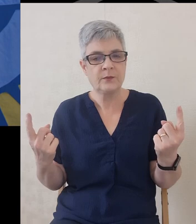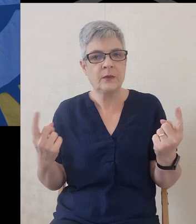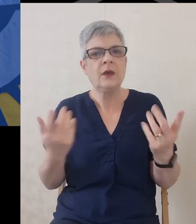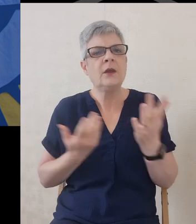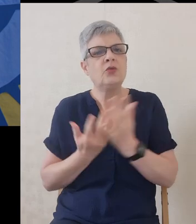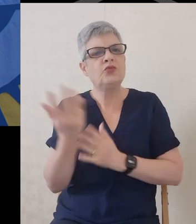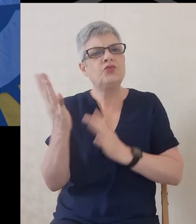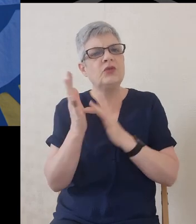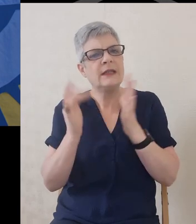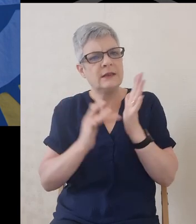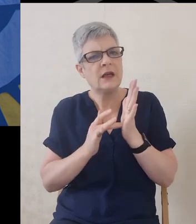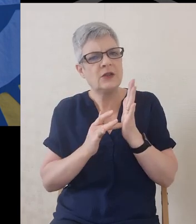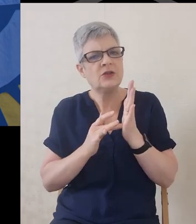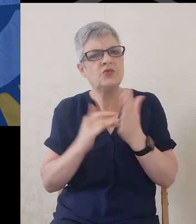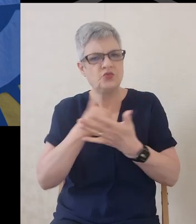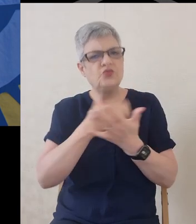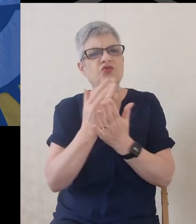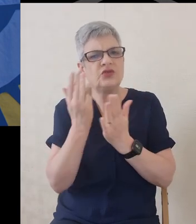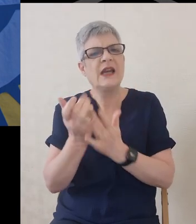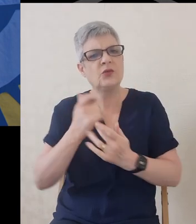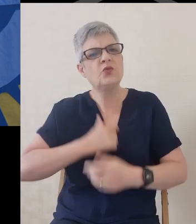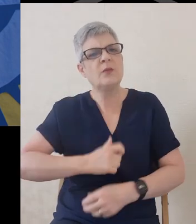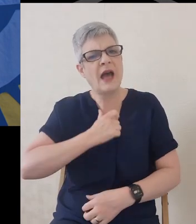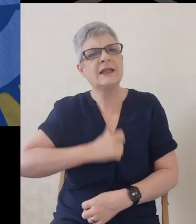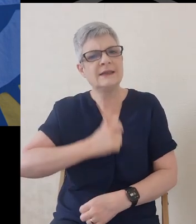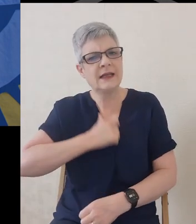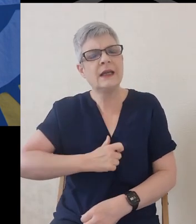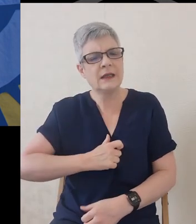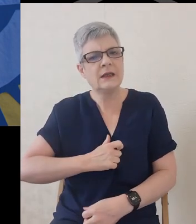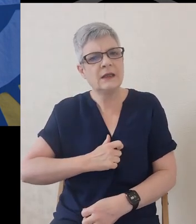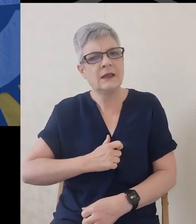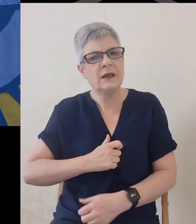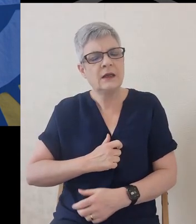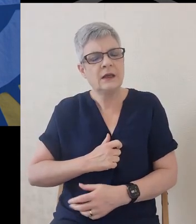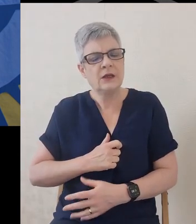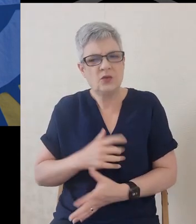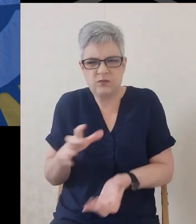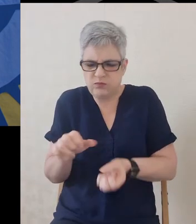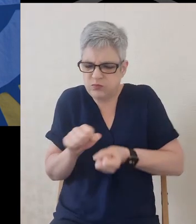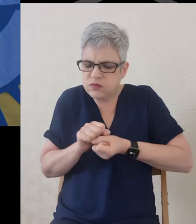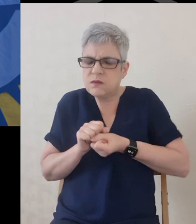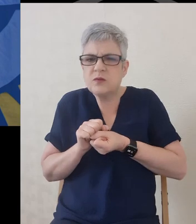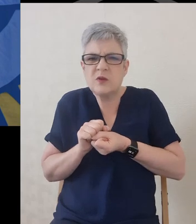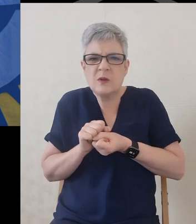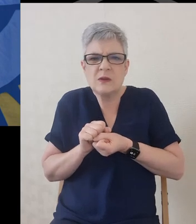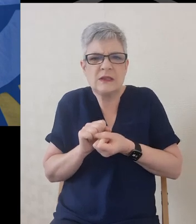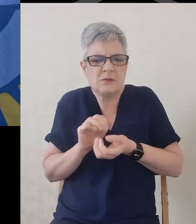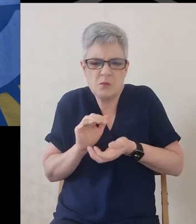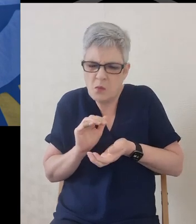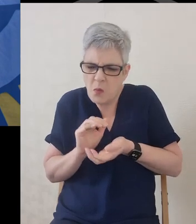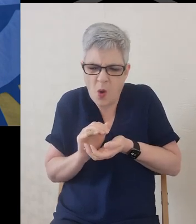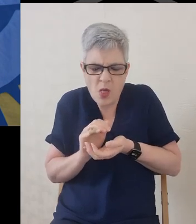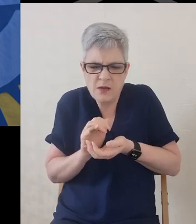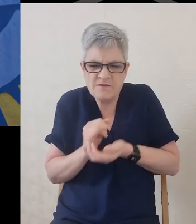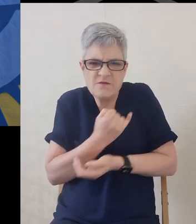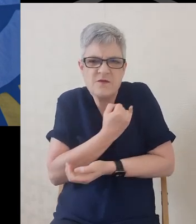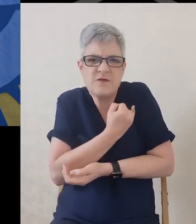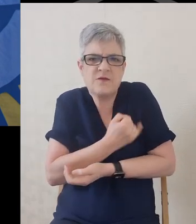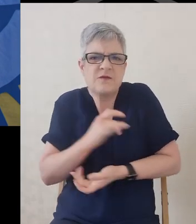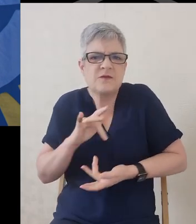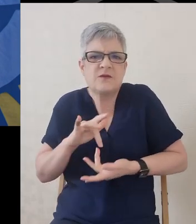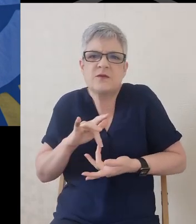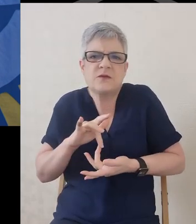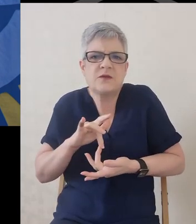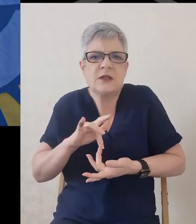In Jesus, you shared our humanity, embraced the smallness, the fragility of our